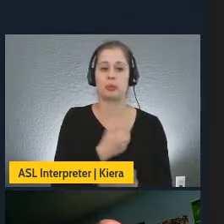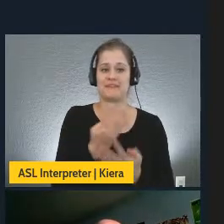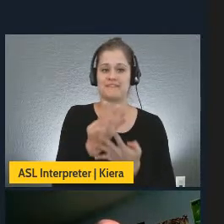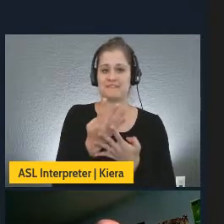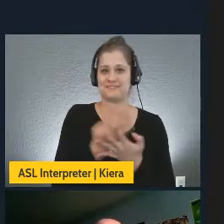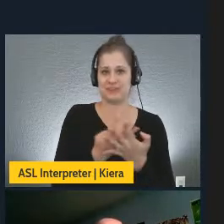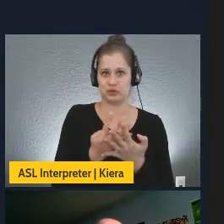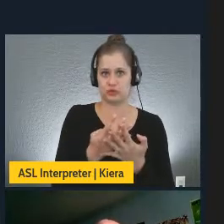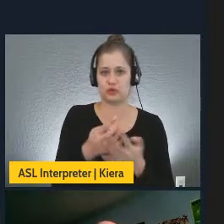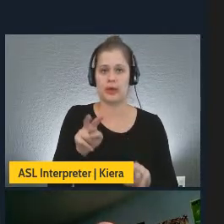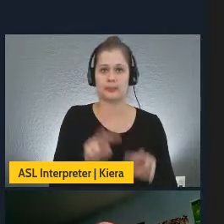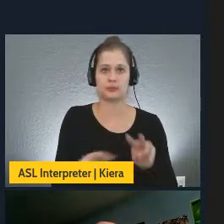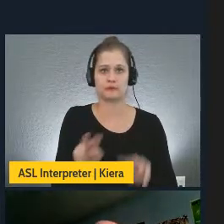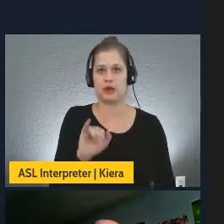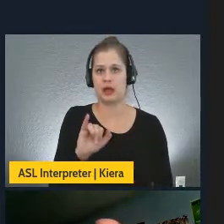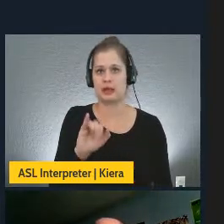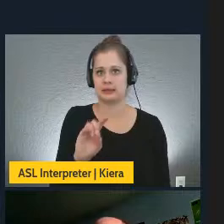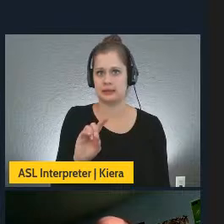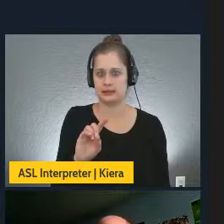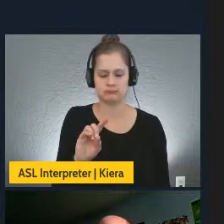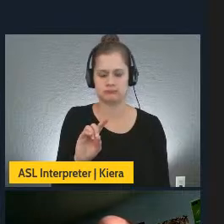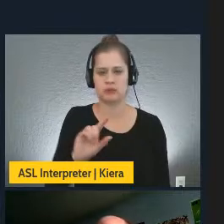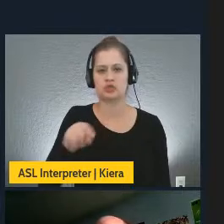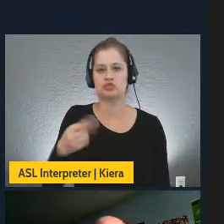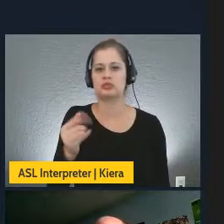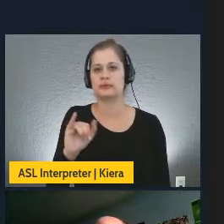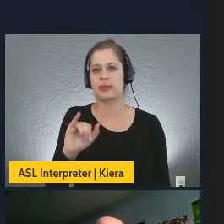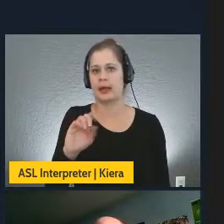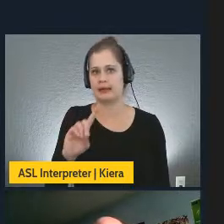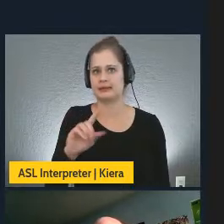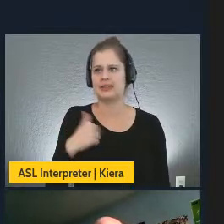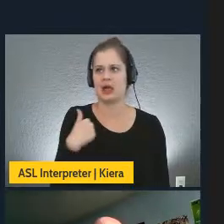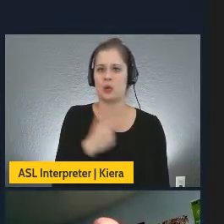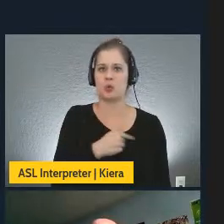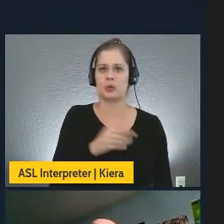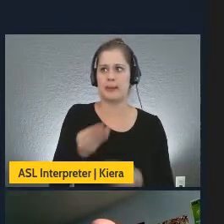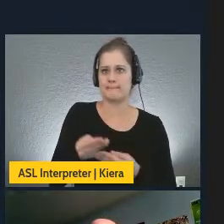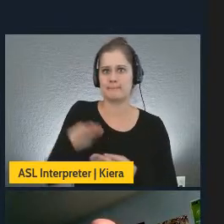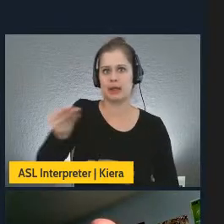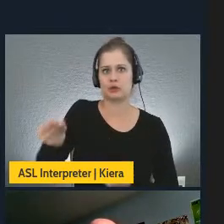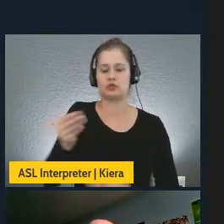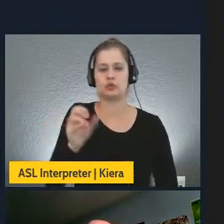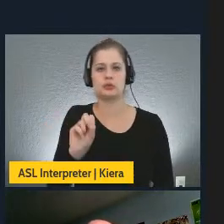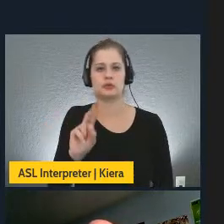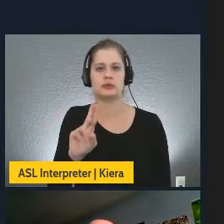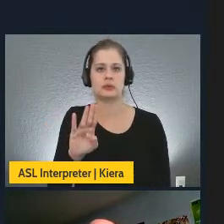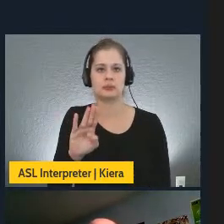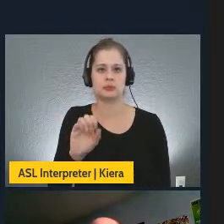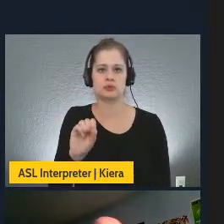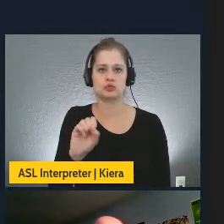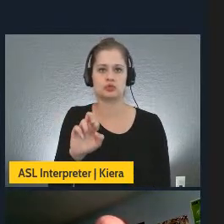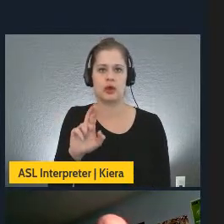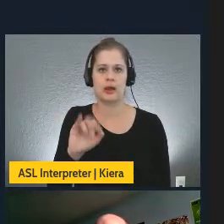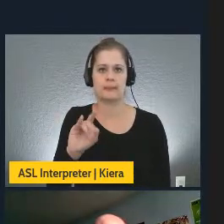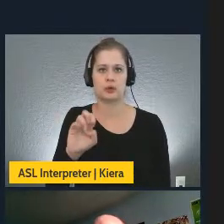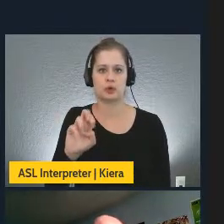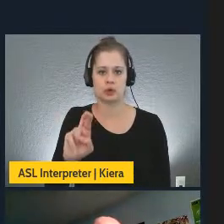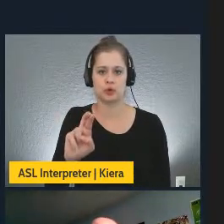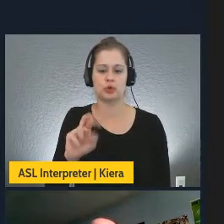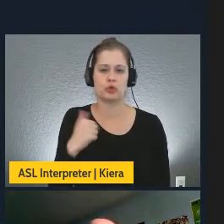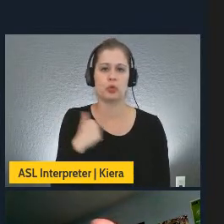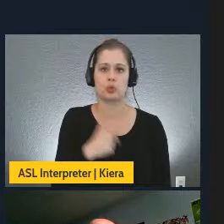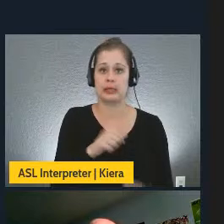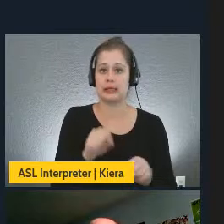observer ID is just the ID that we pass to the subscriber. So here we can filter the observations into